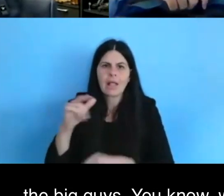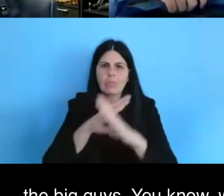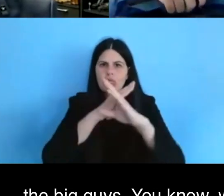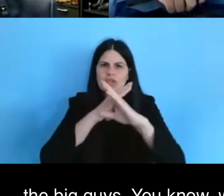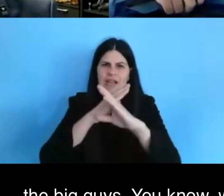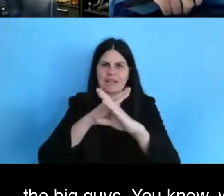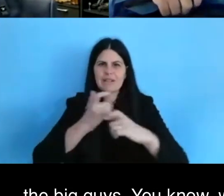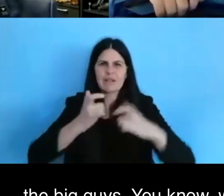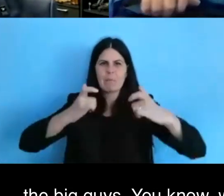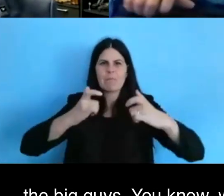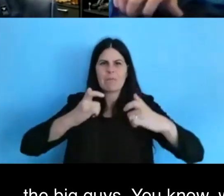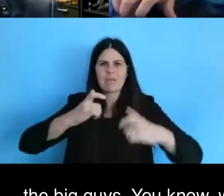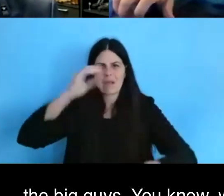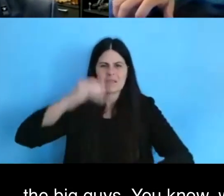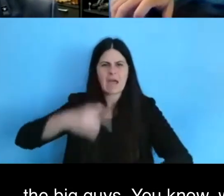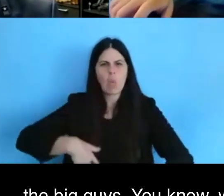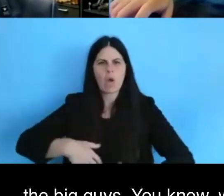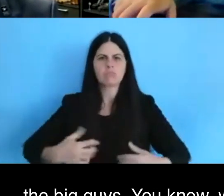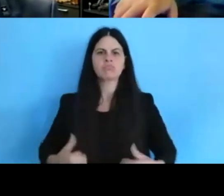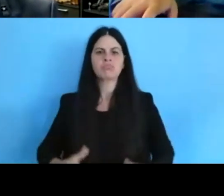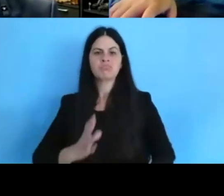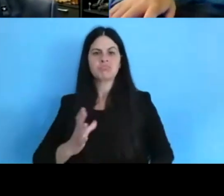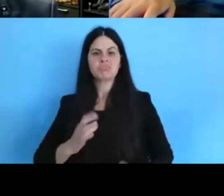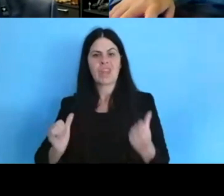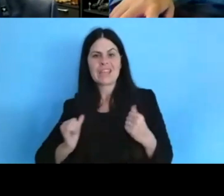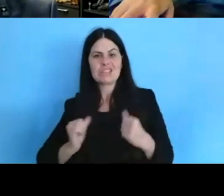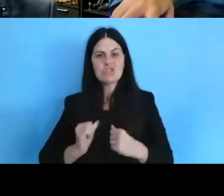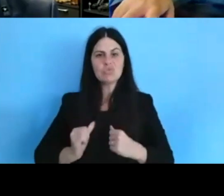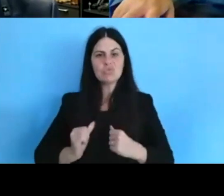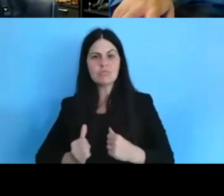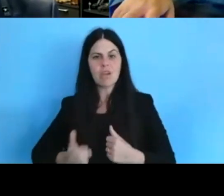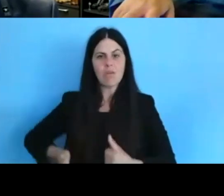carry a big gun. That was what I always wanted to do.